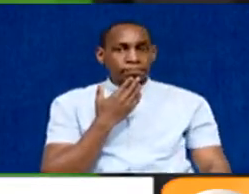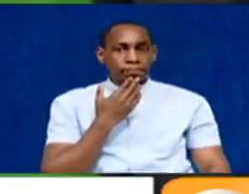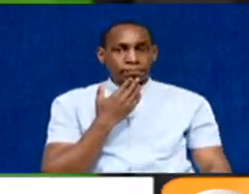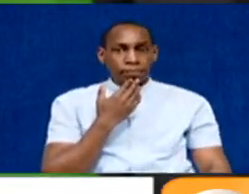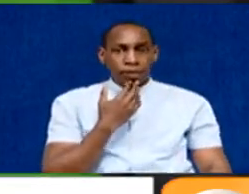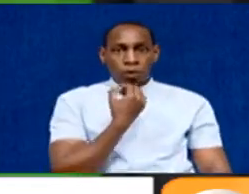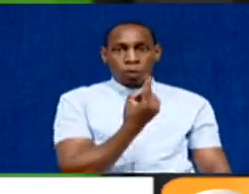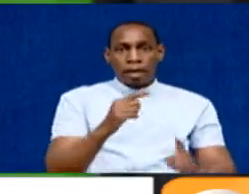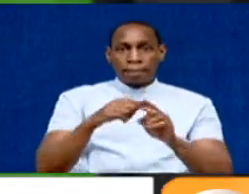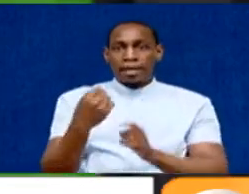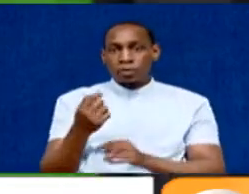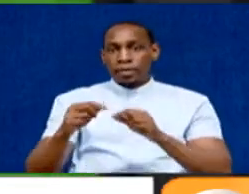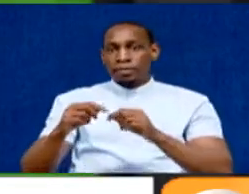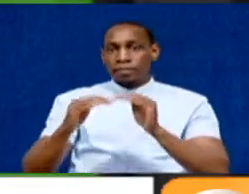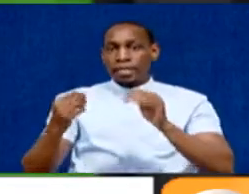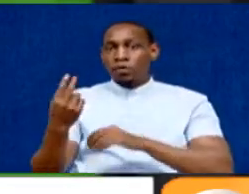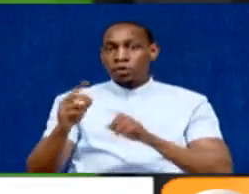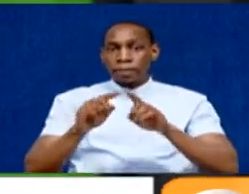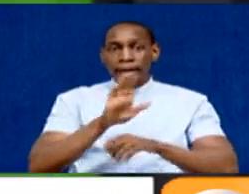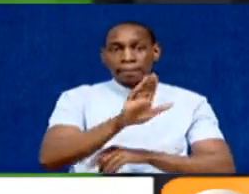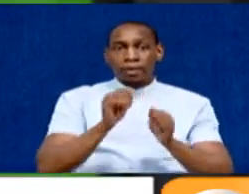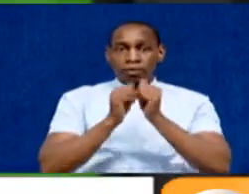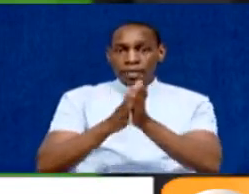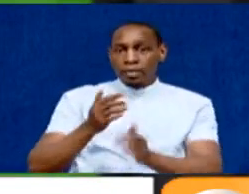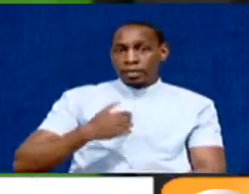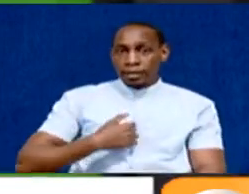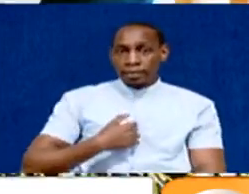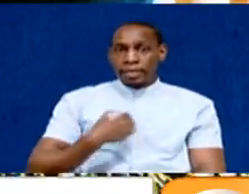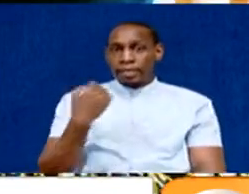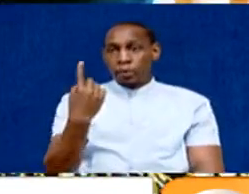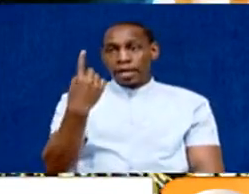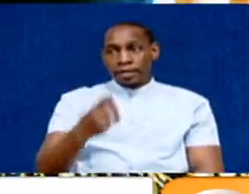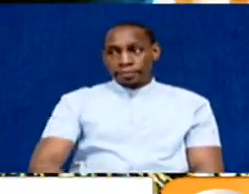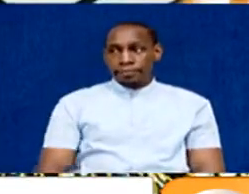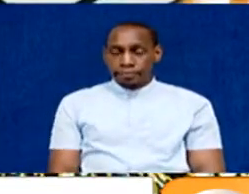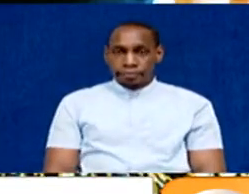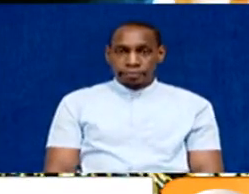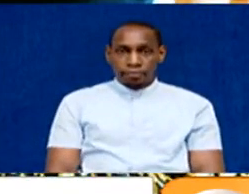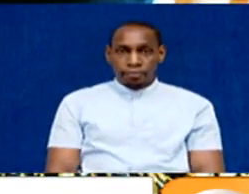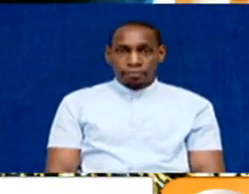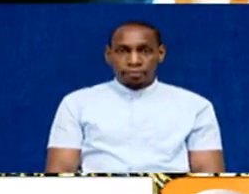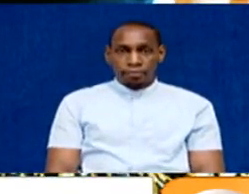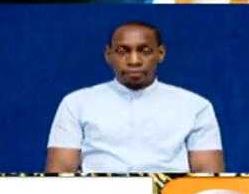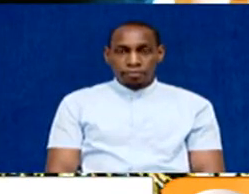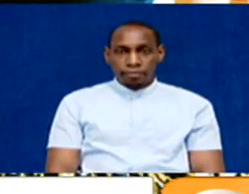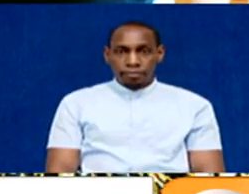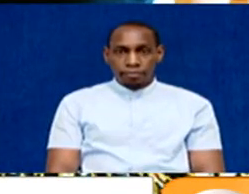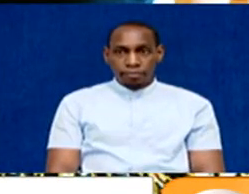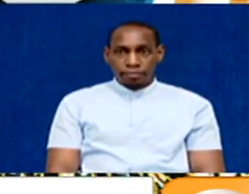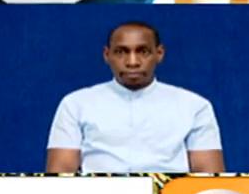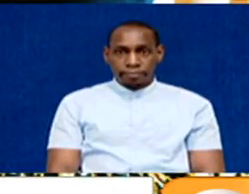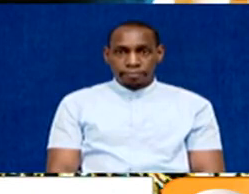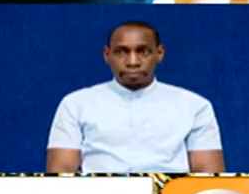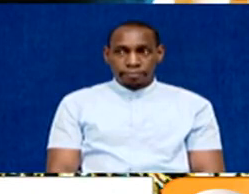baby, 1 + 1 makes 2, but you and me, we make 1. Baby, 1 + 1 makes 2, but you and